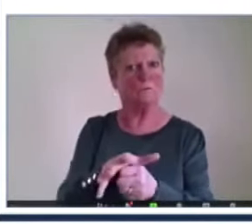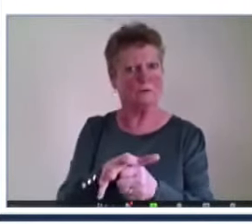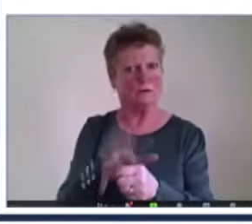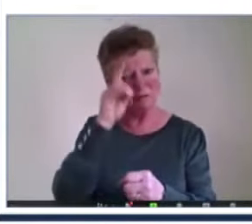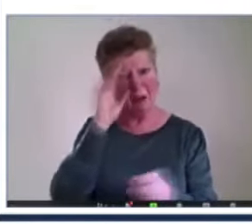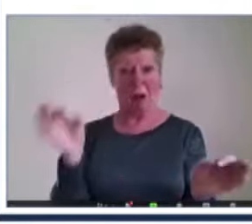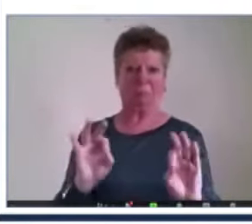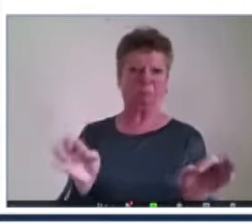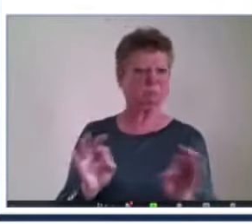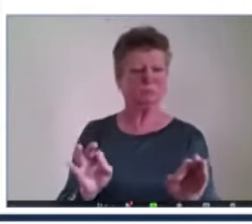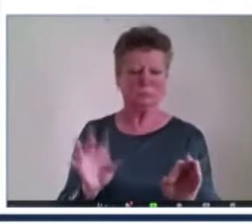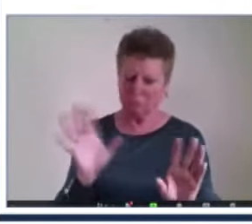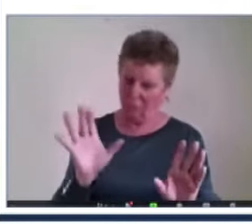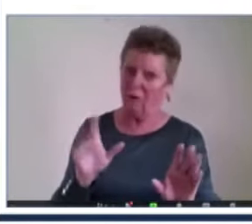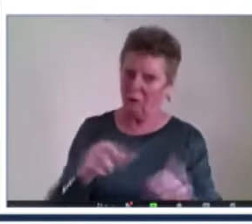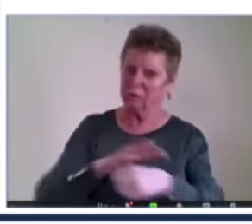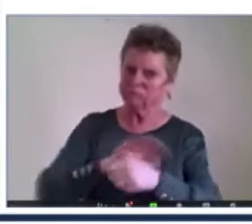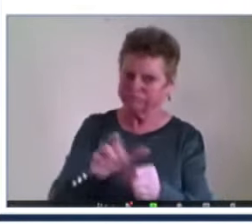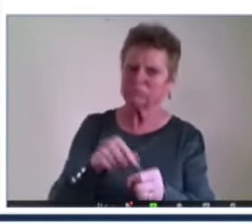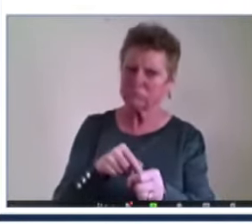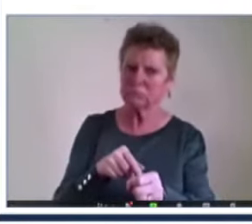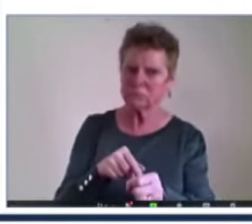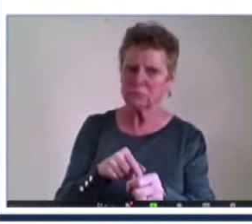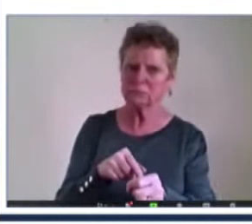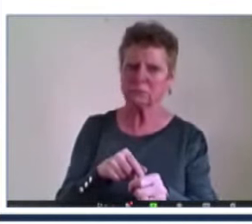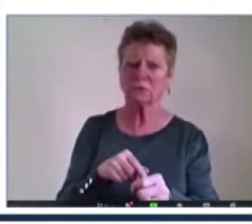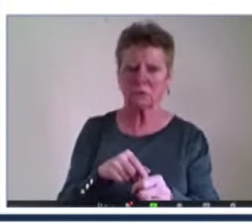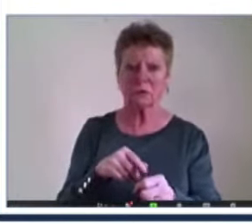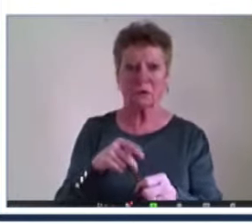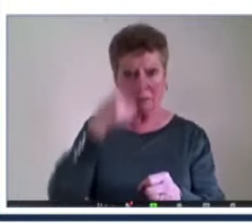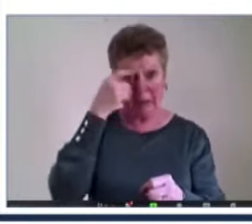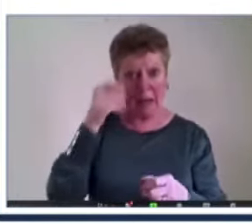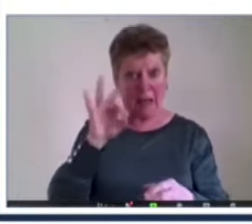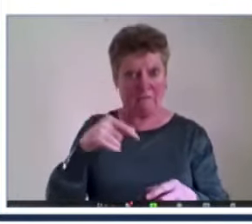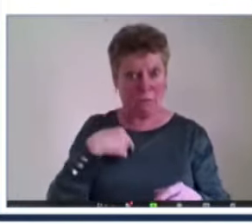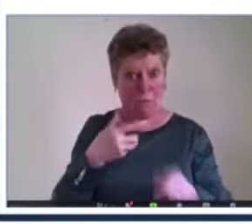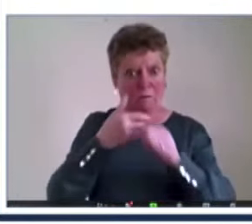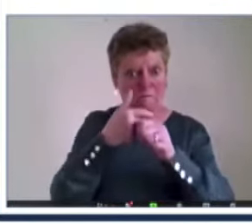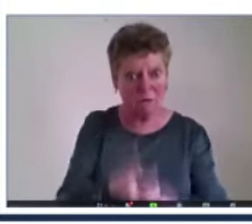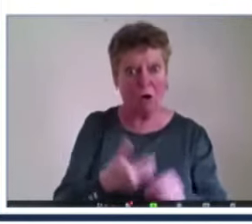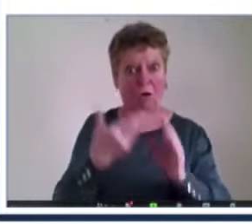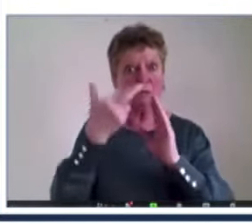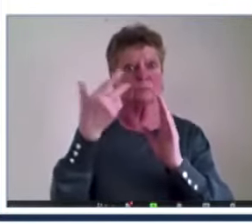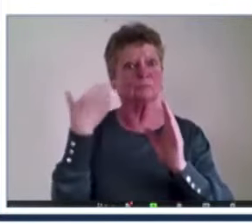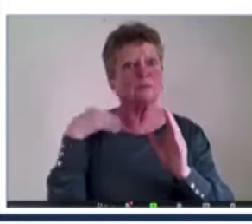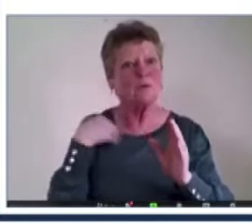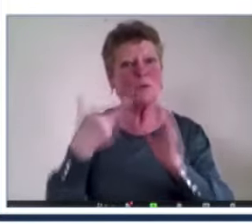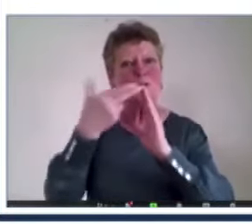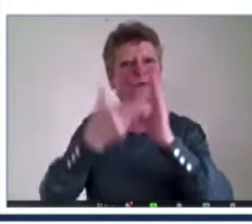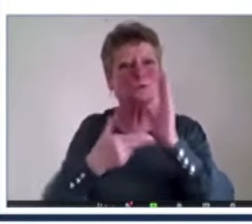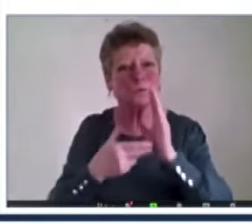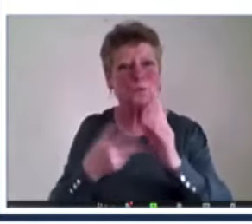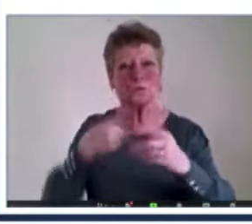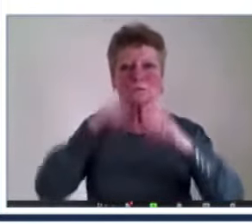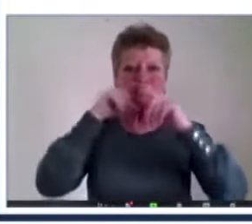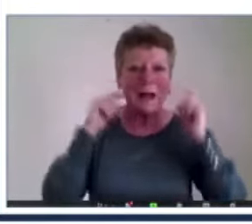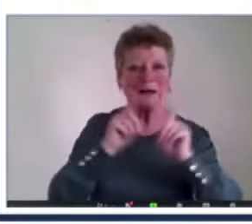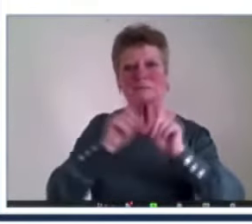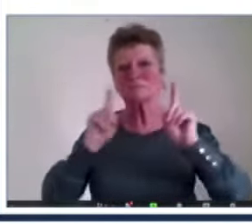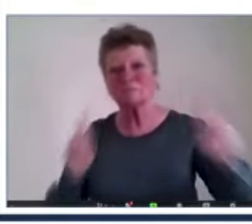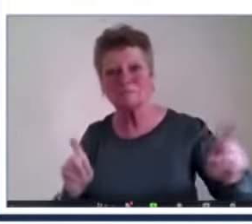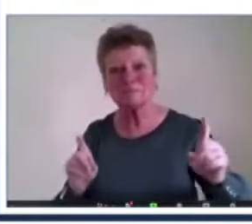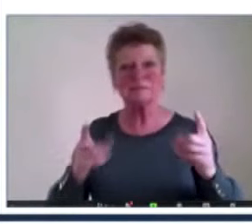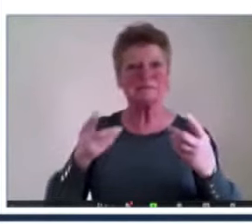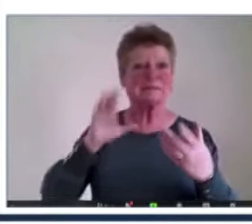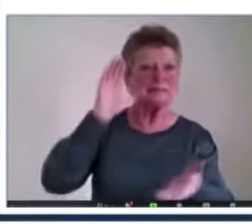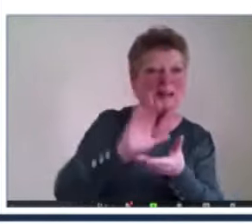those personal measures, because it's, while they protect you, they're as important, they're protecting others around you. There are always people